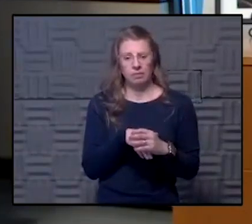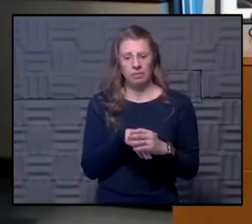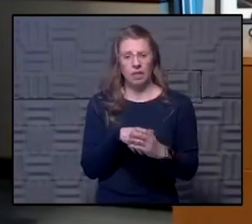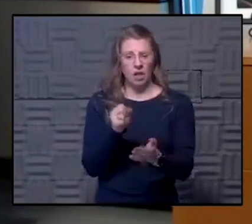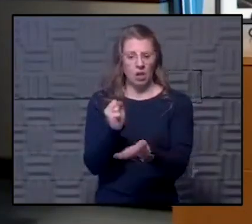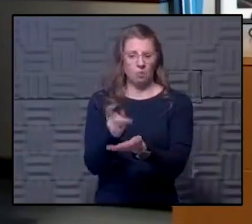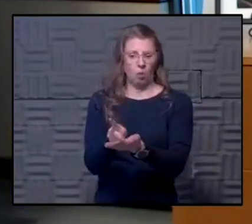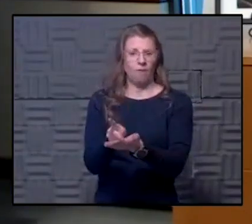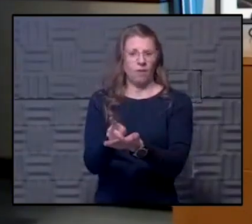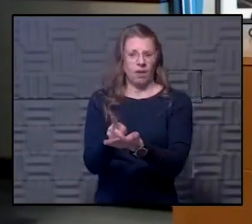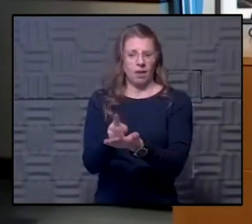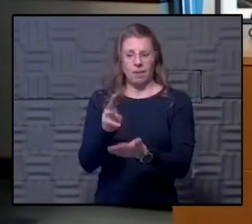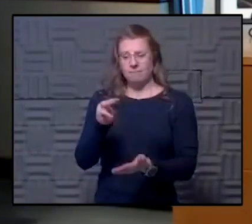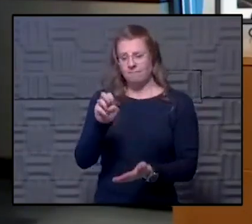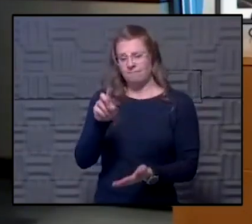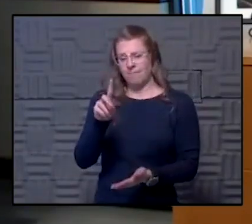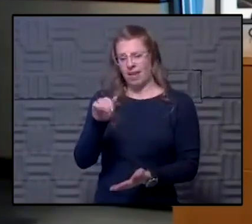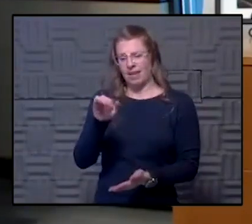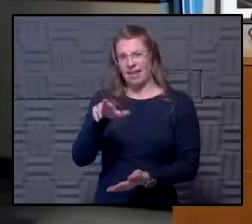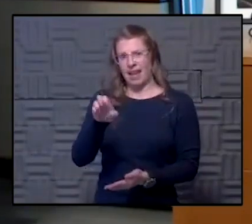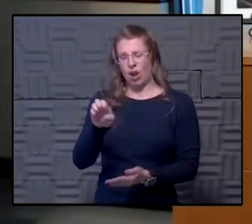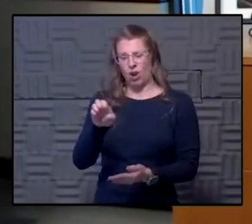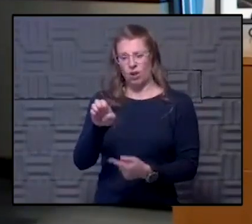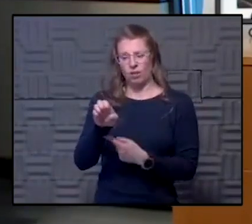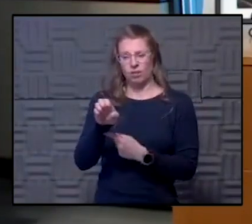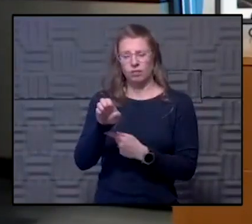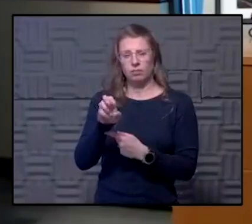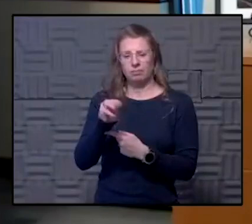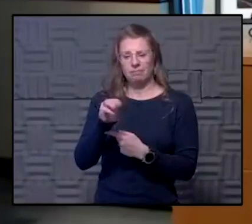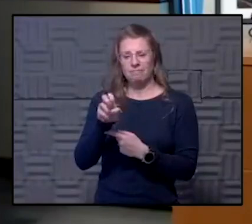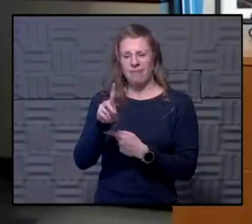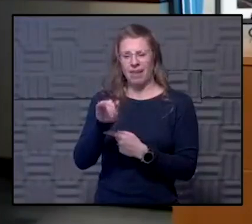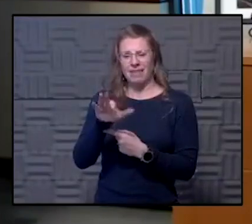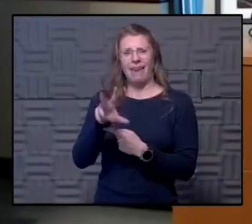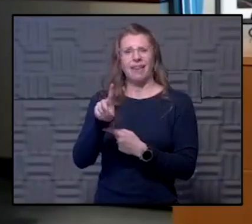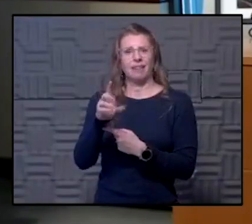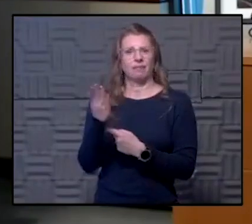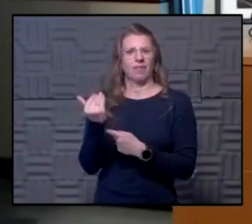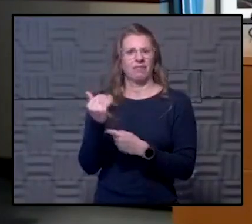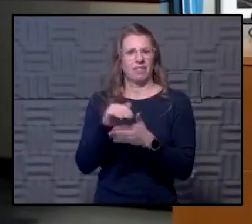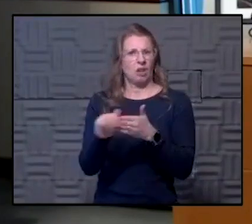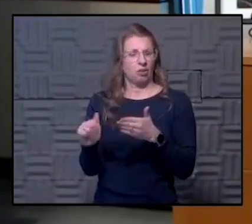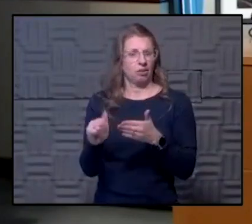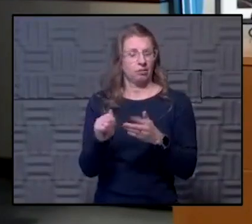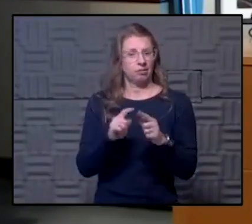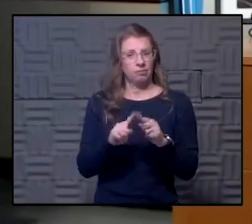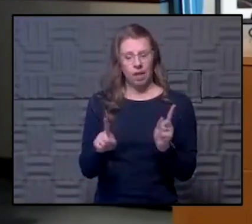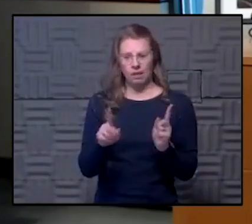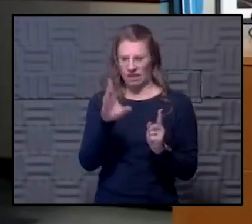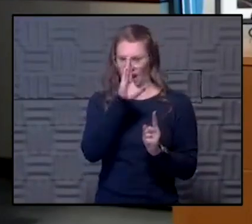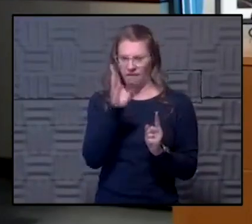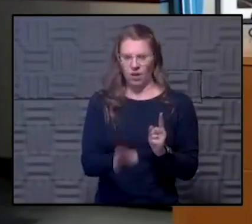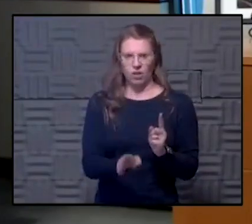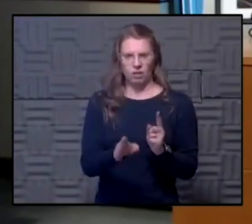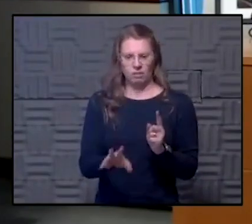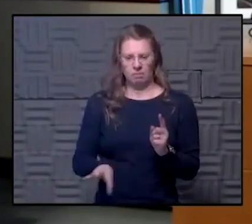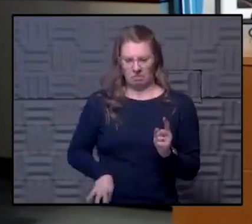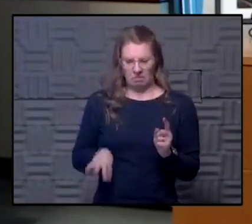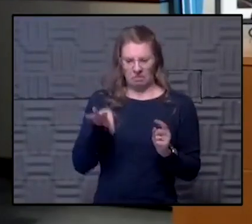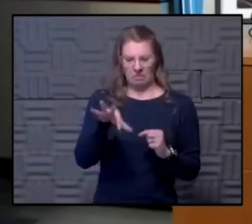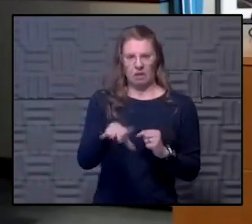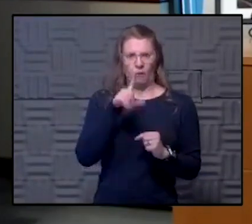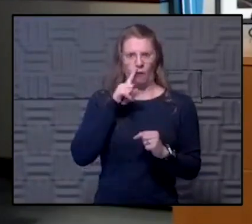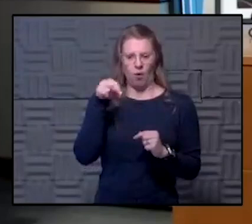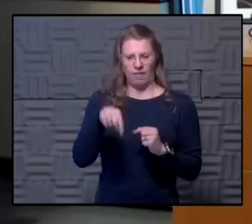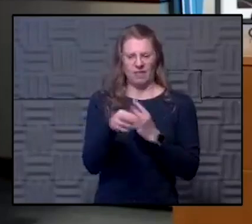approved by a Medicare or Medicaid is $15. But there should never be any out-of-pocket expense for